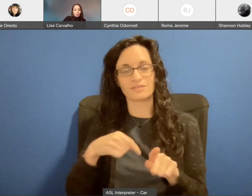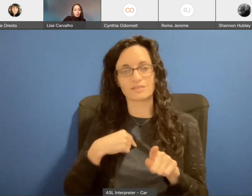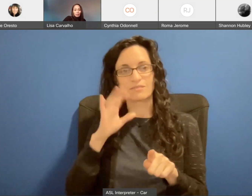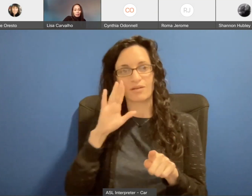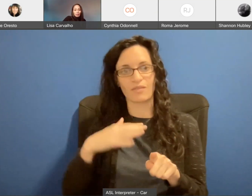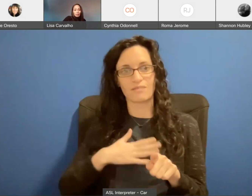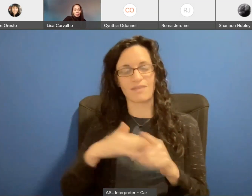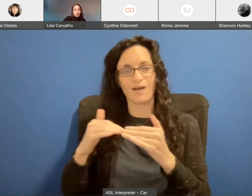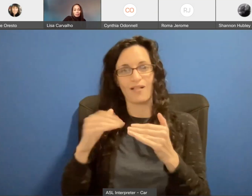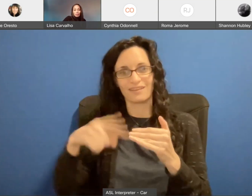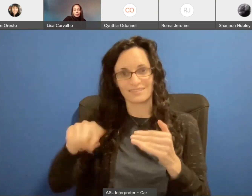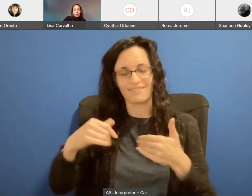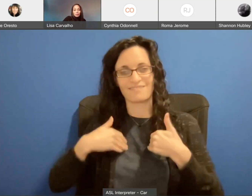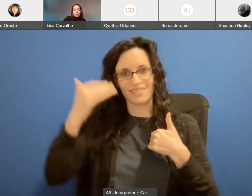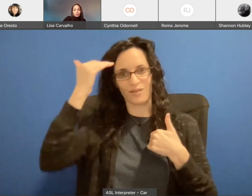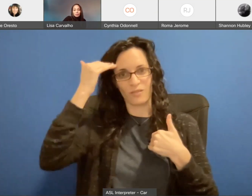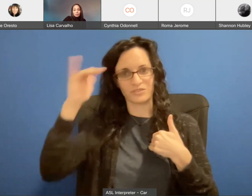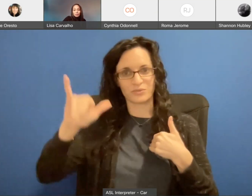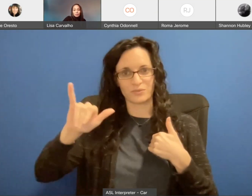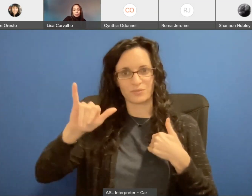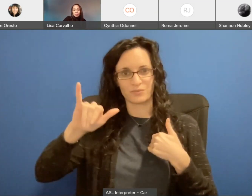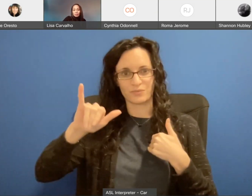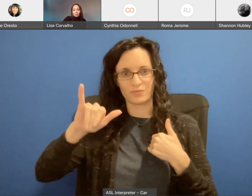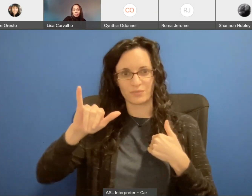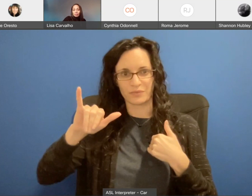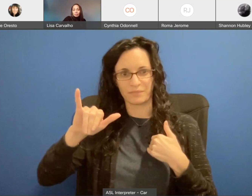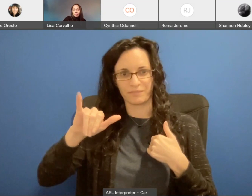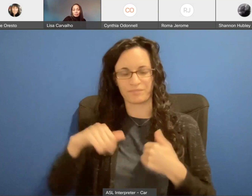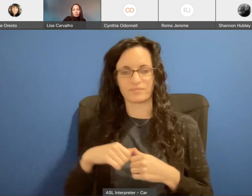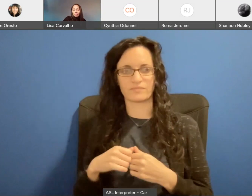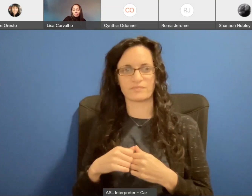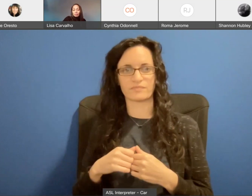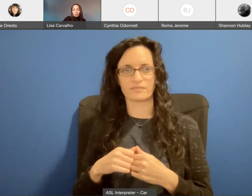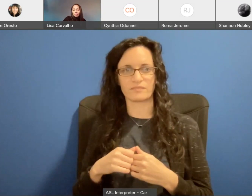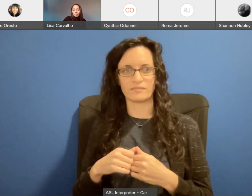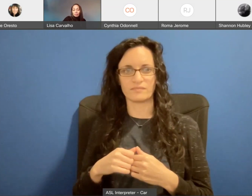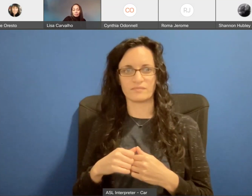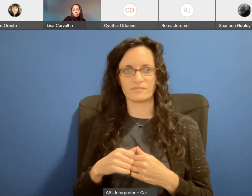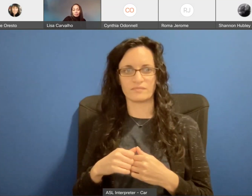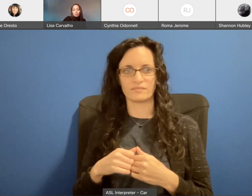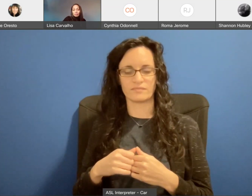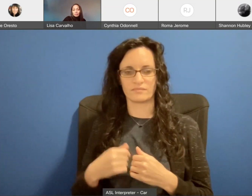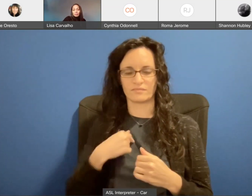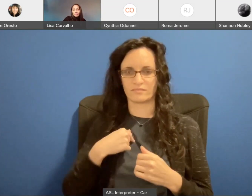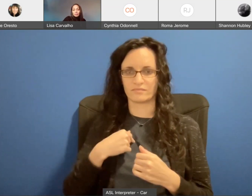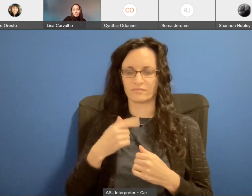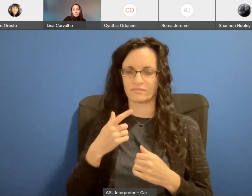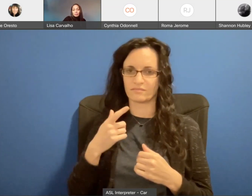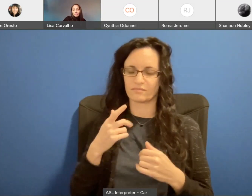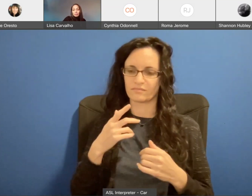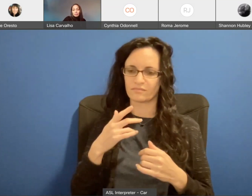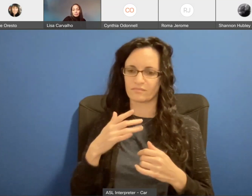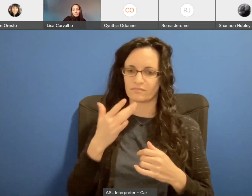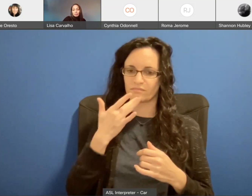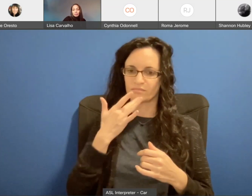the knowledge that I have had the privilege to go through in my schooling.